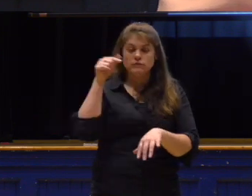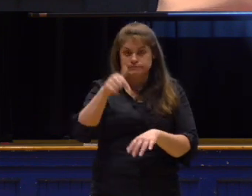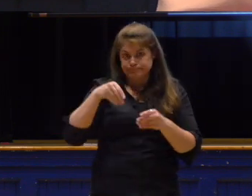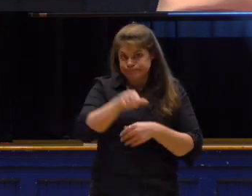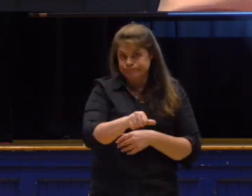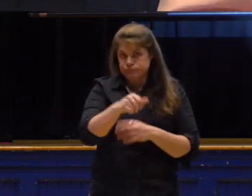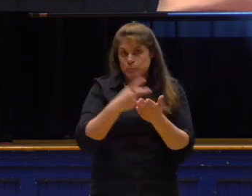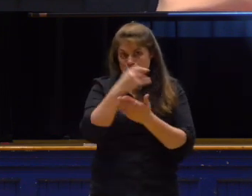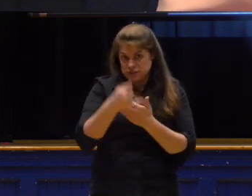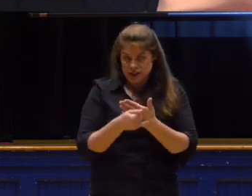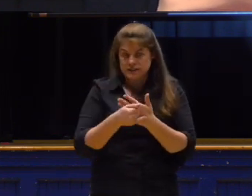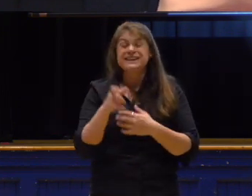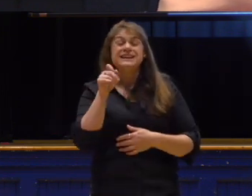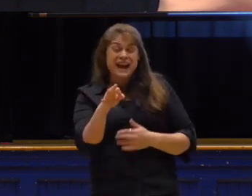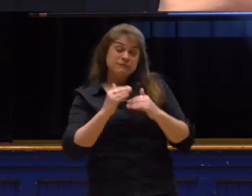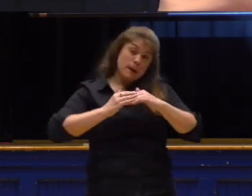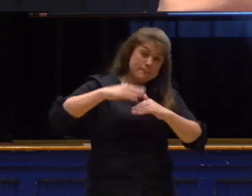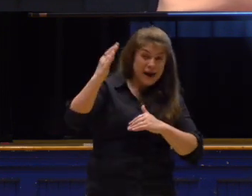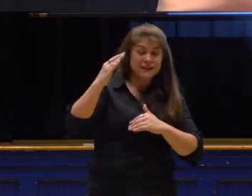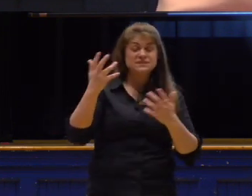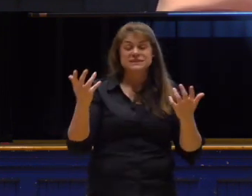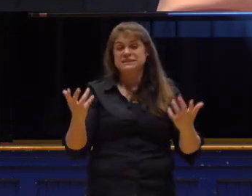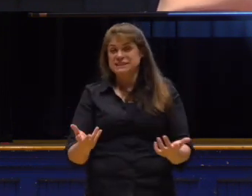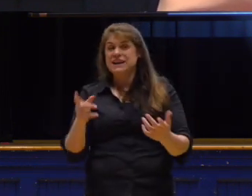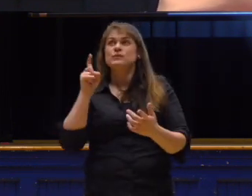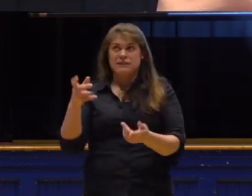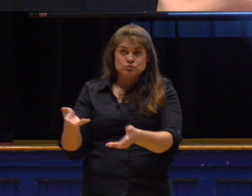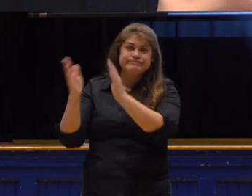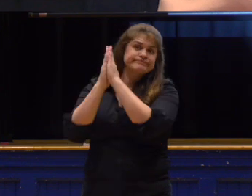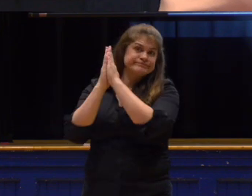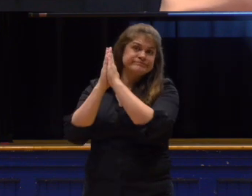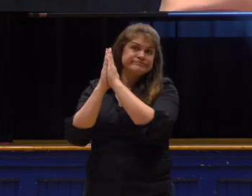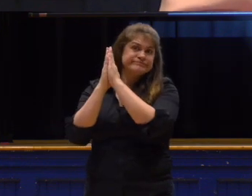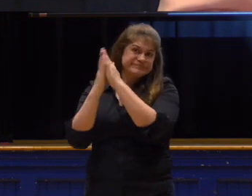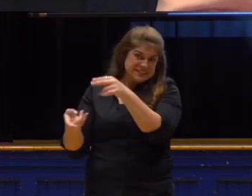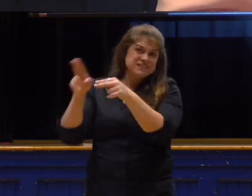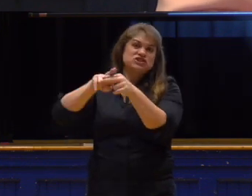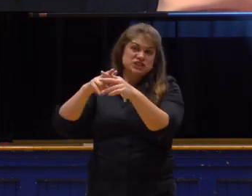project. Now, if it gets beyond that, then we have to go request additional funds.